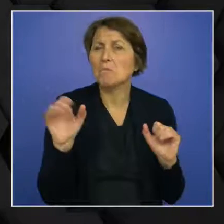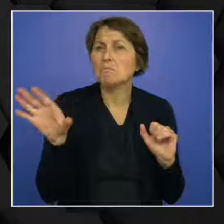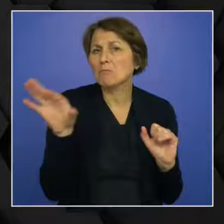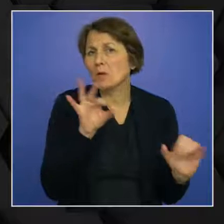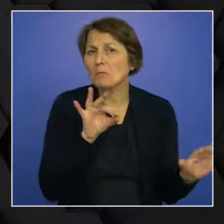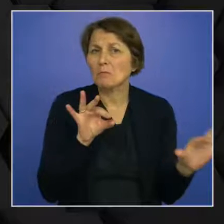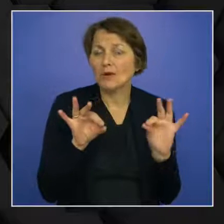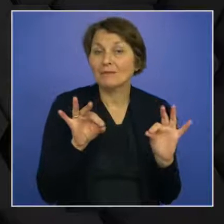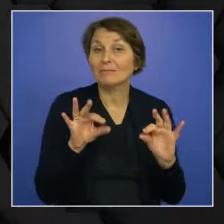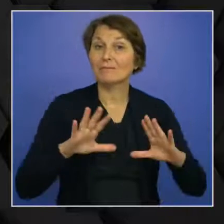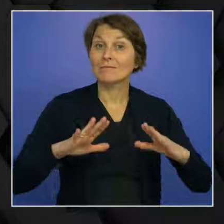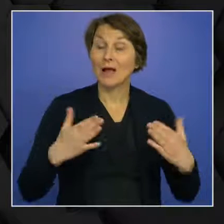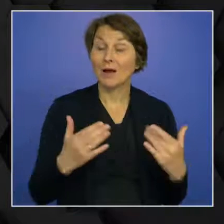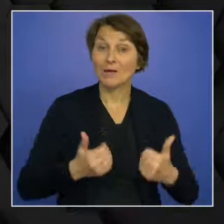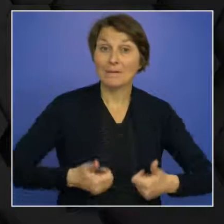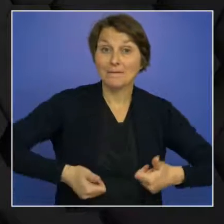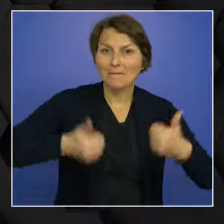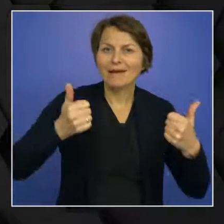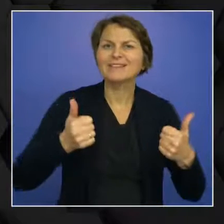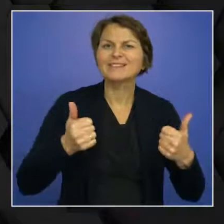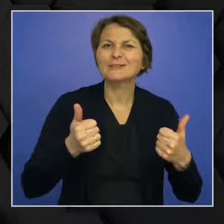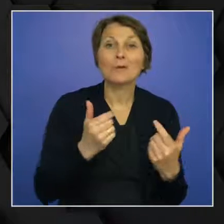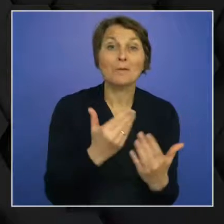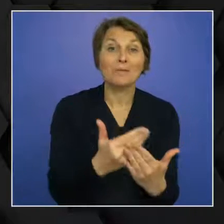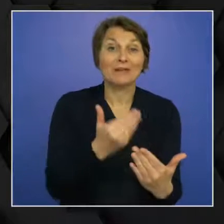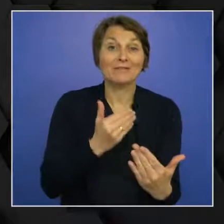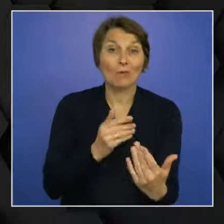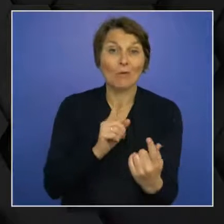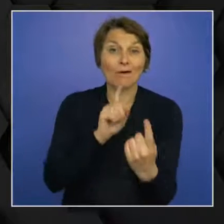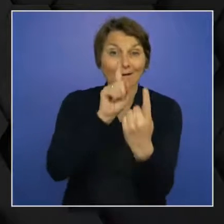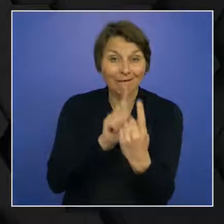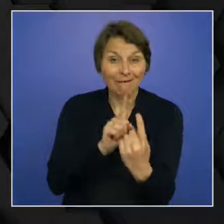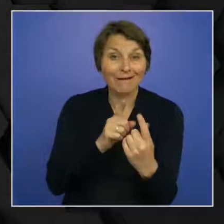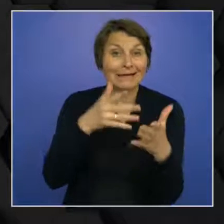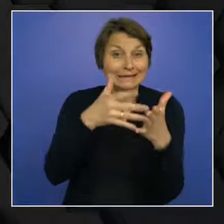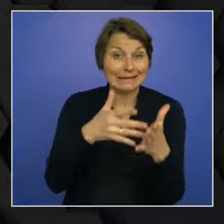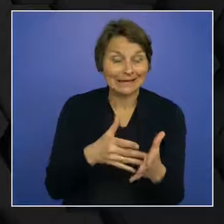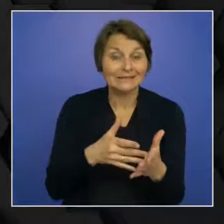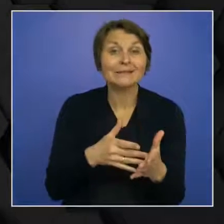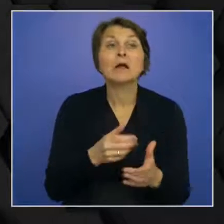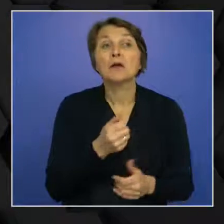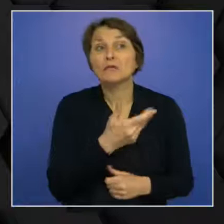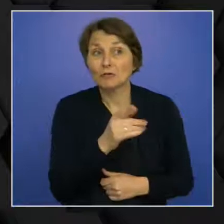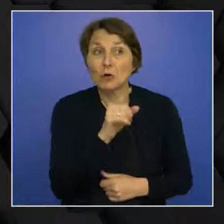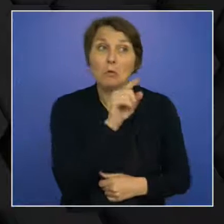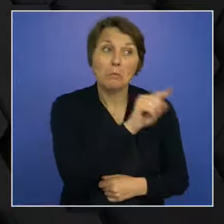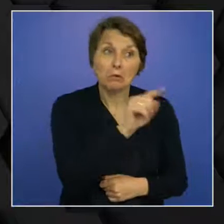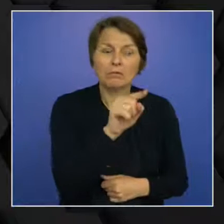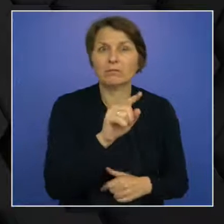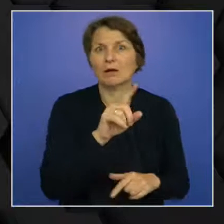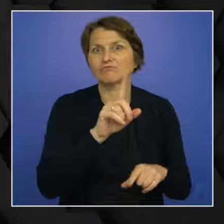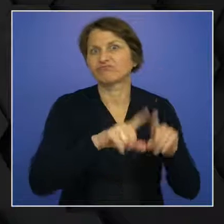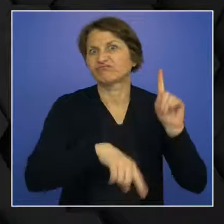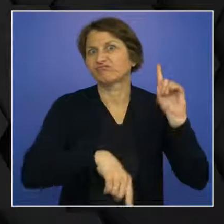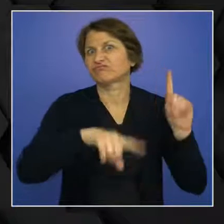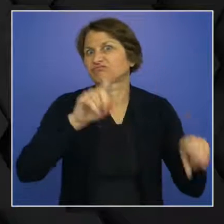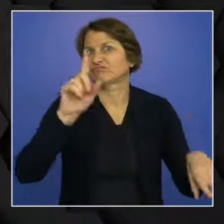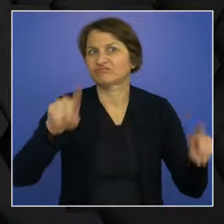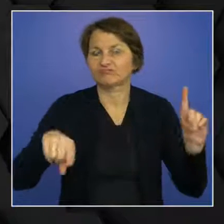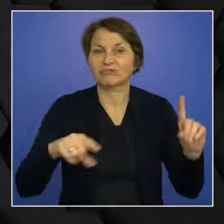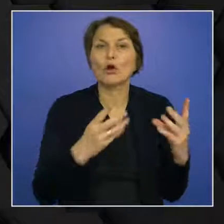actually do a test with them, because I've tried a few and they differ really in